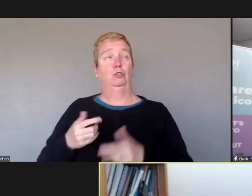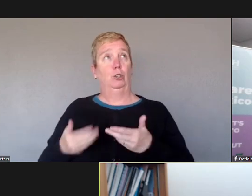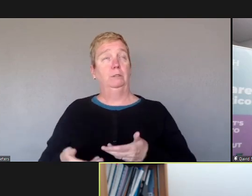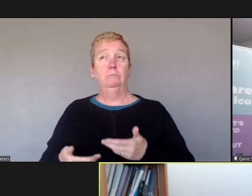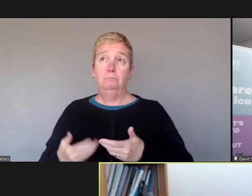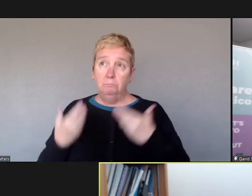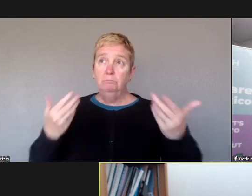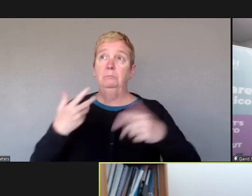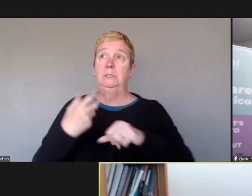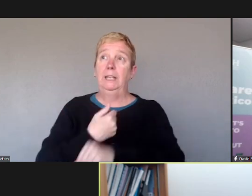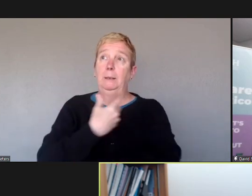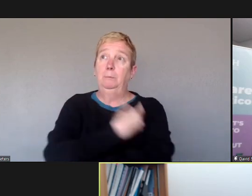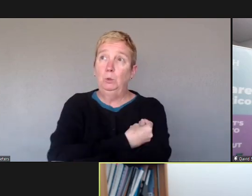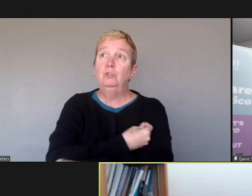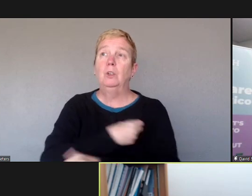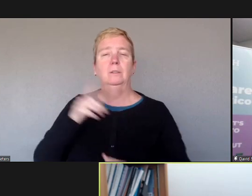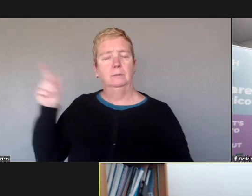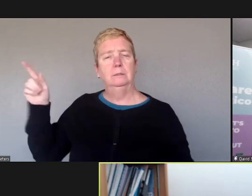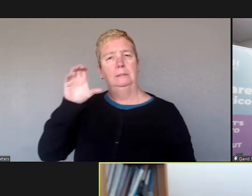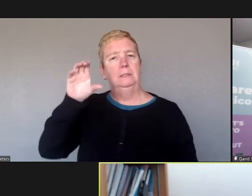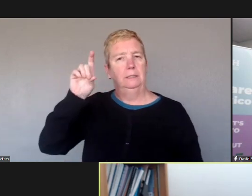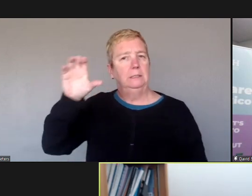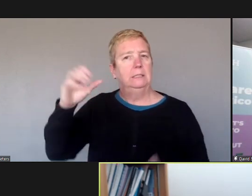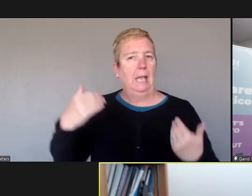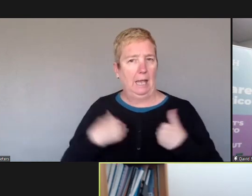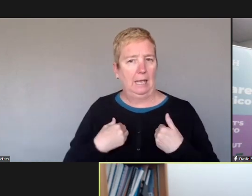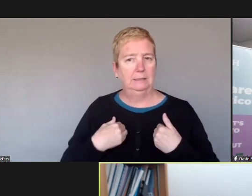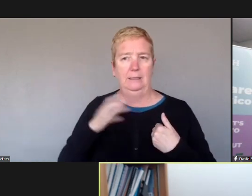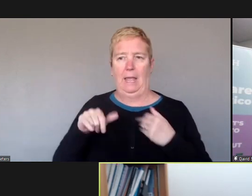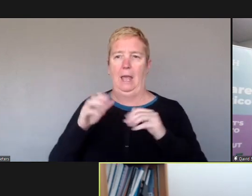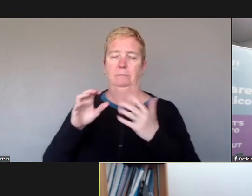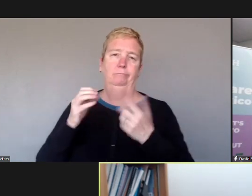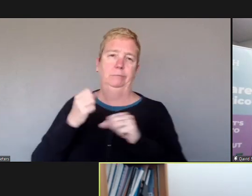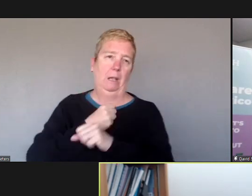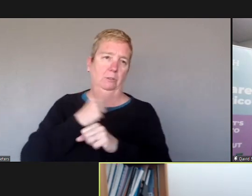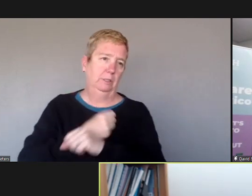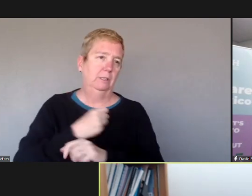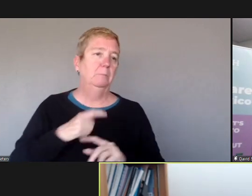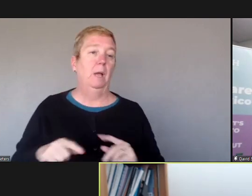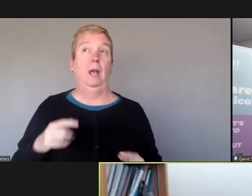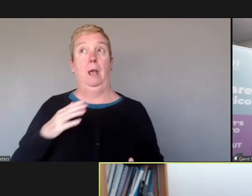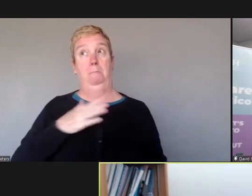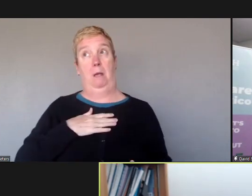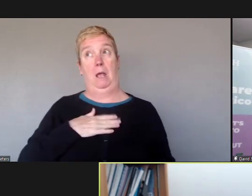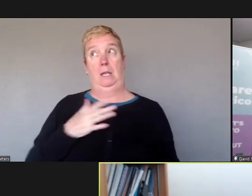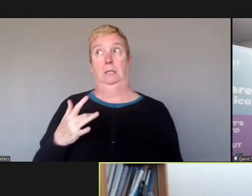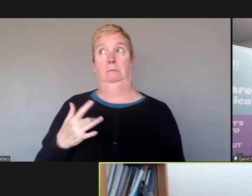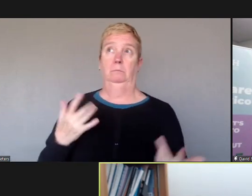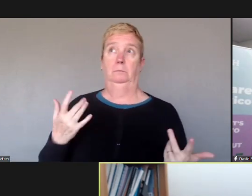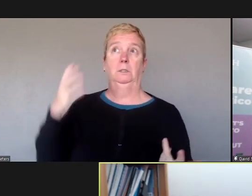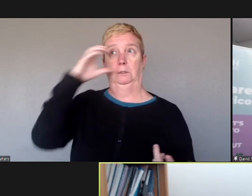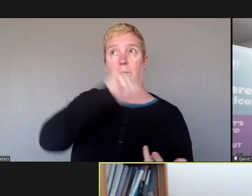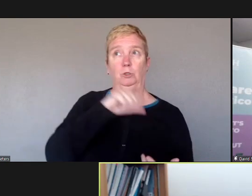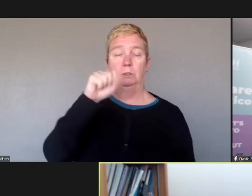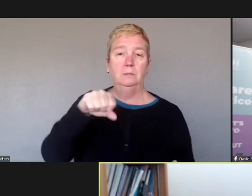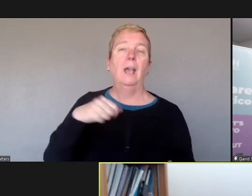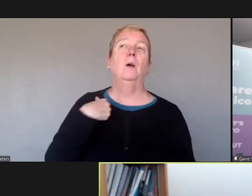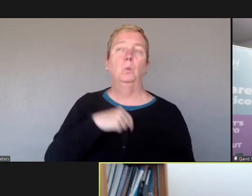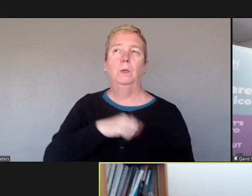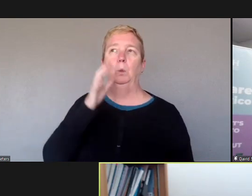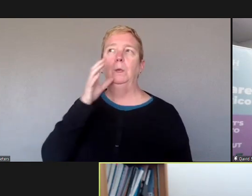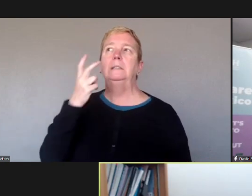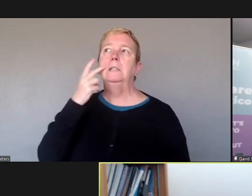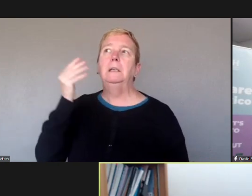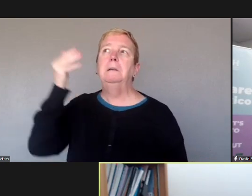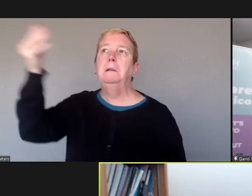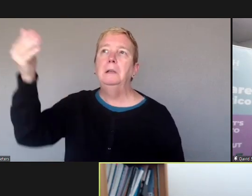well. But I would not be surprised if sometime in the near future we do see introduction of a